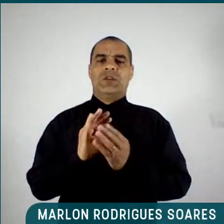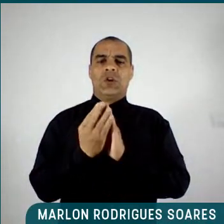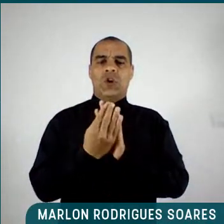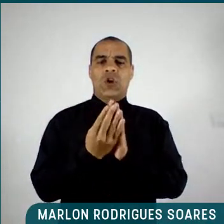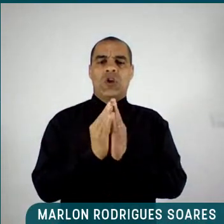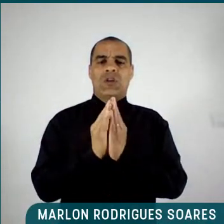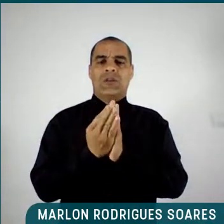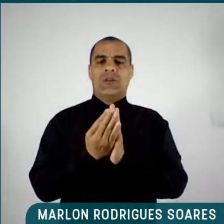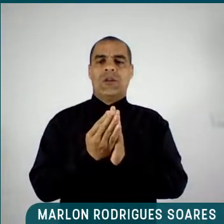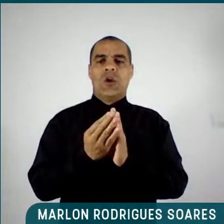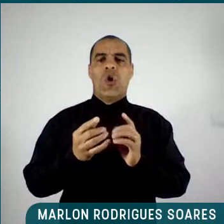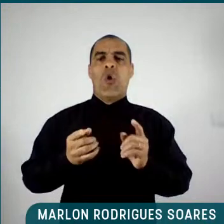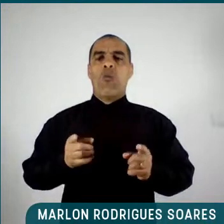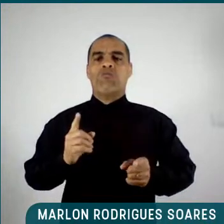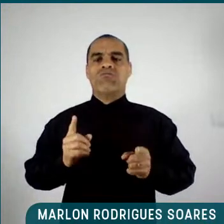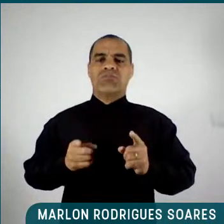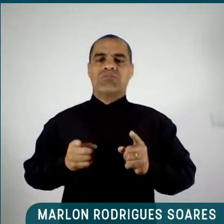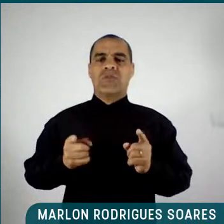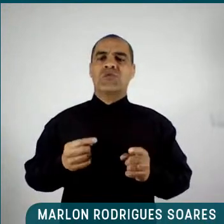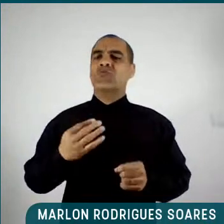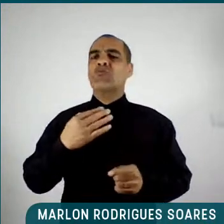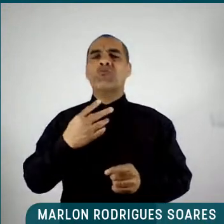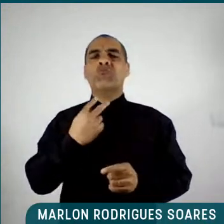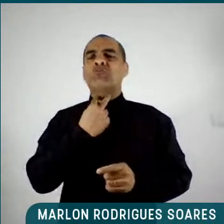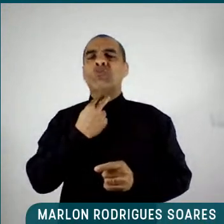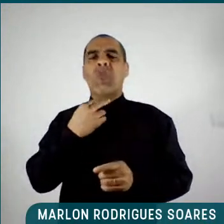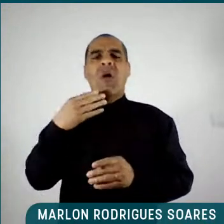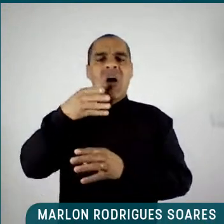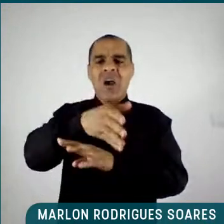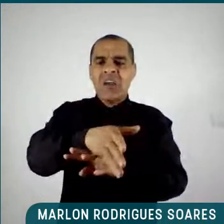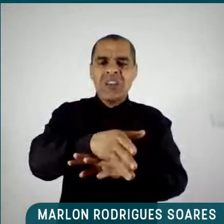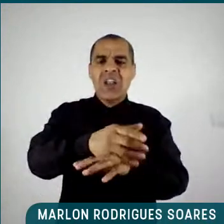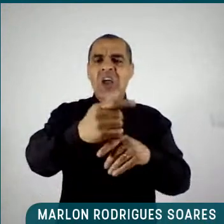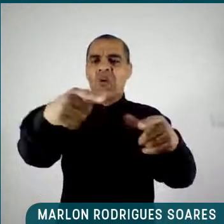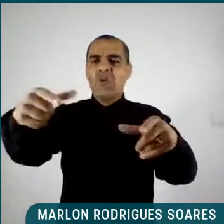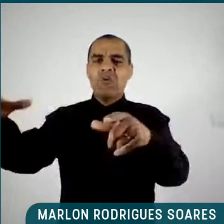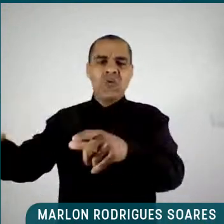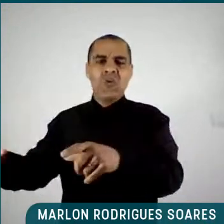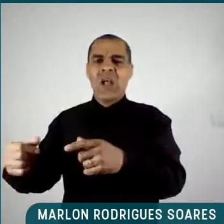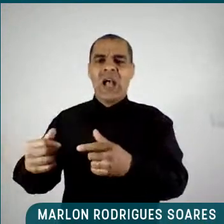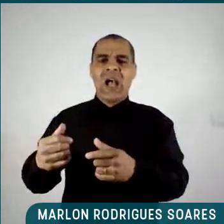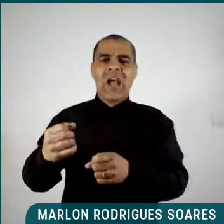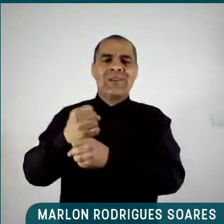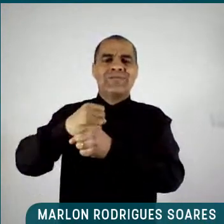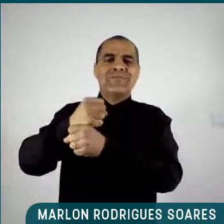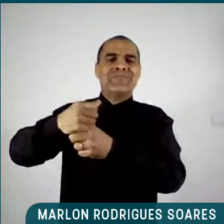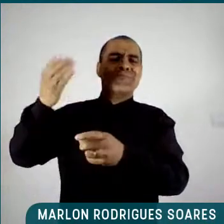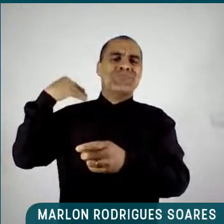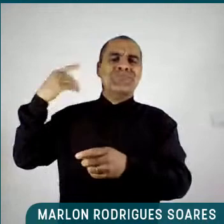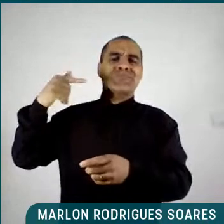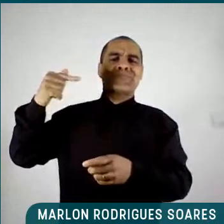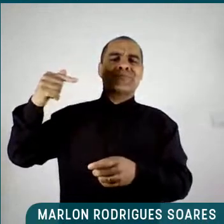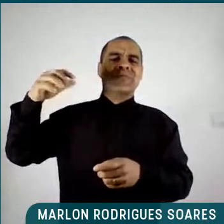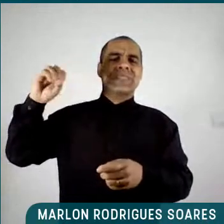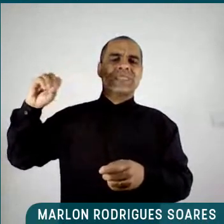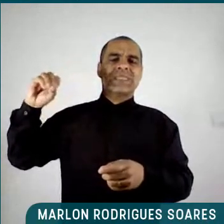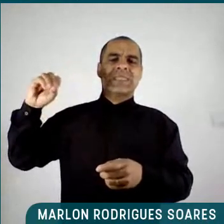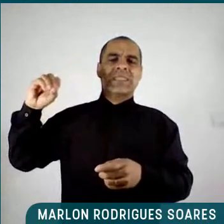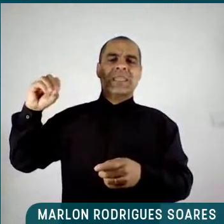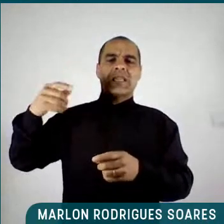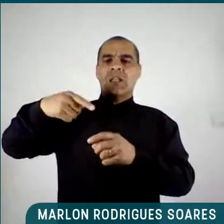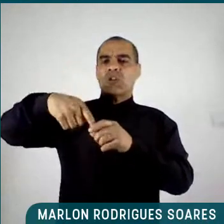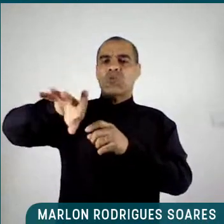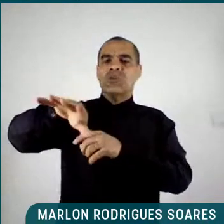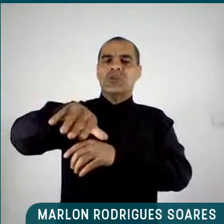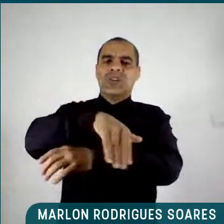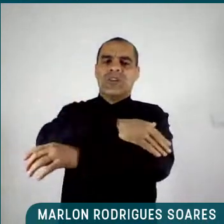transvestite can enter in some places. In the 70s, she couldn't even go out in the street